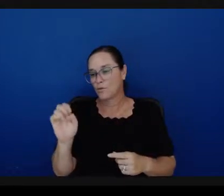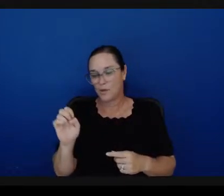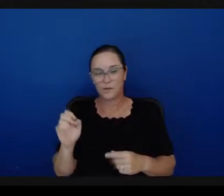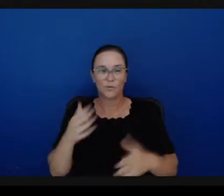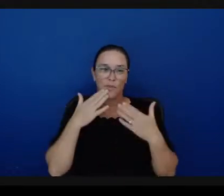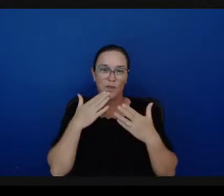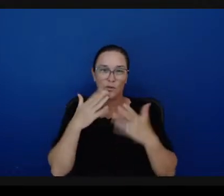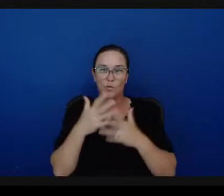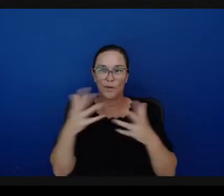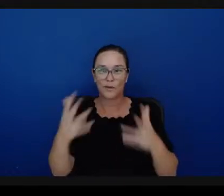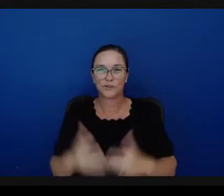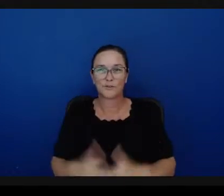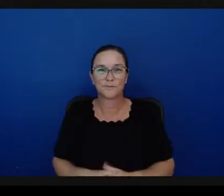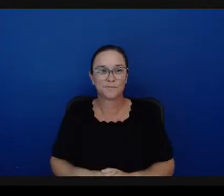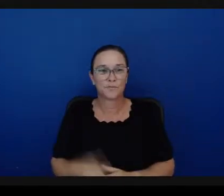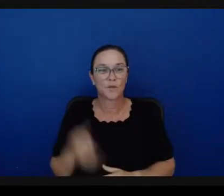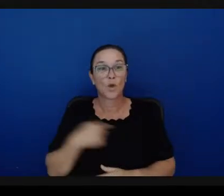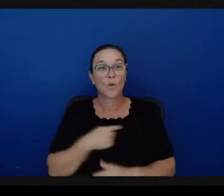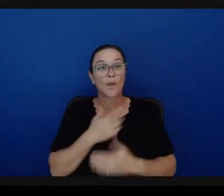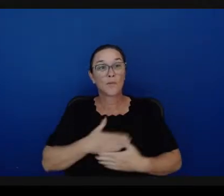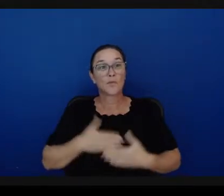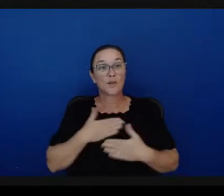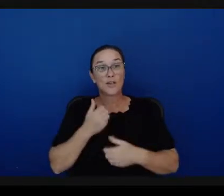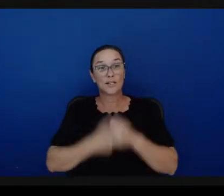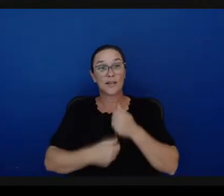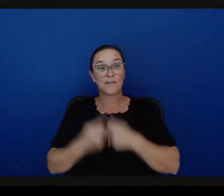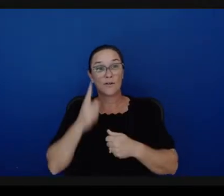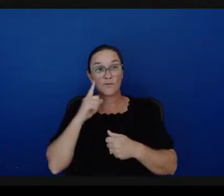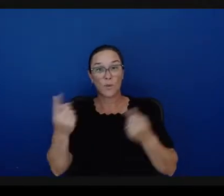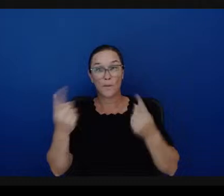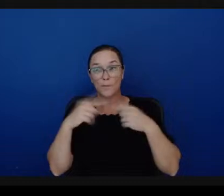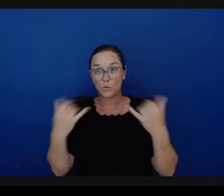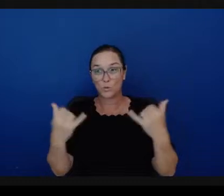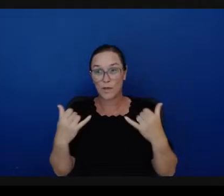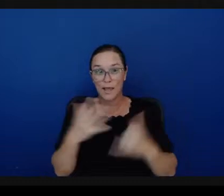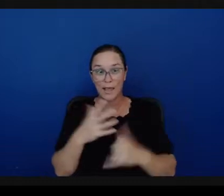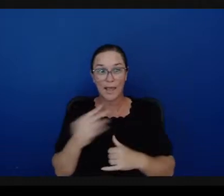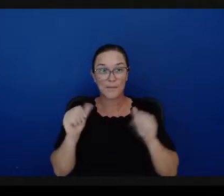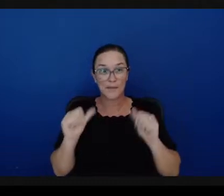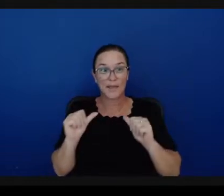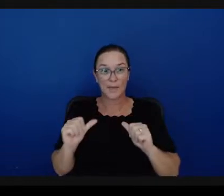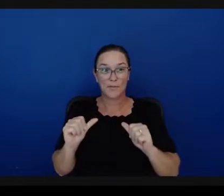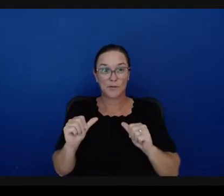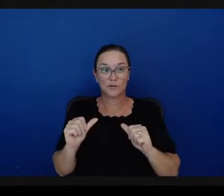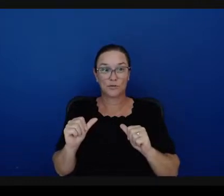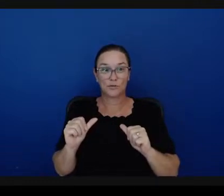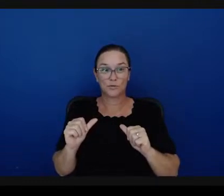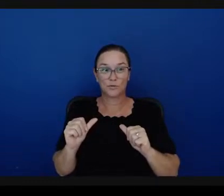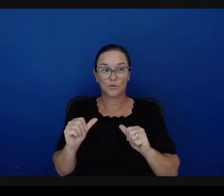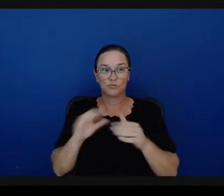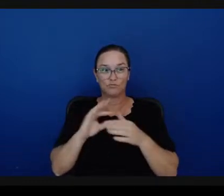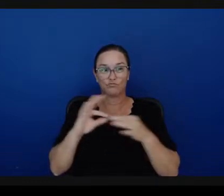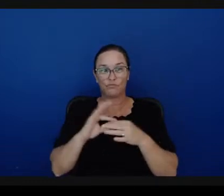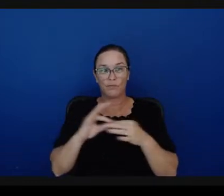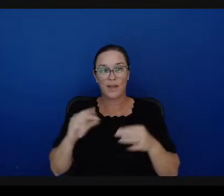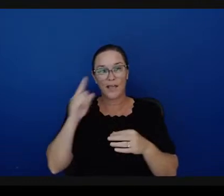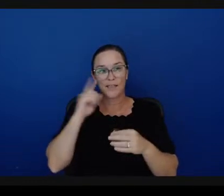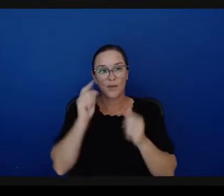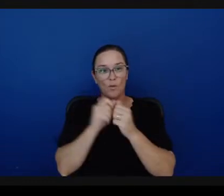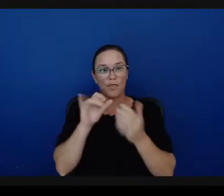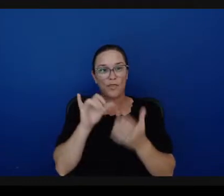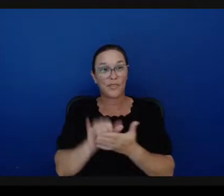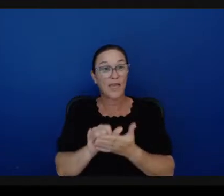Yeah. So yeah, we appreciate everybody for turning out today and being able to provide this. And I think with